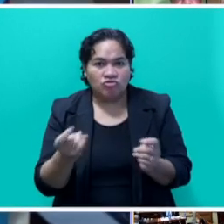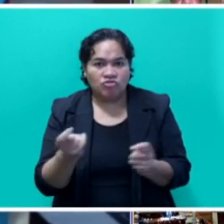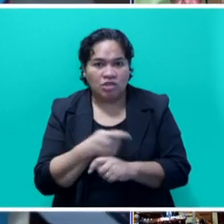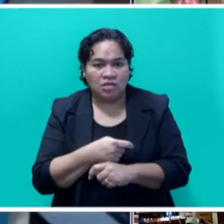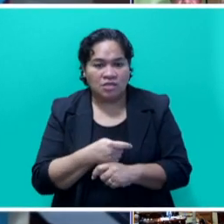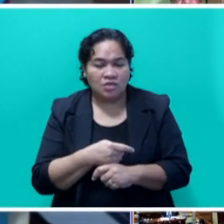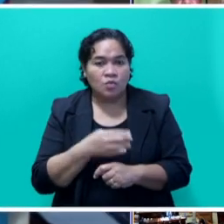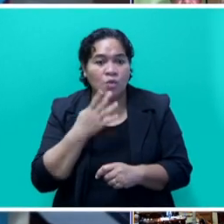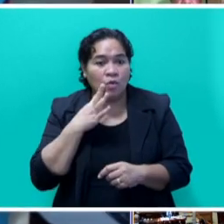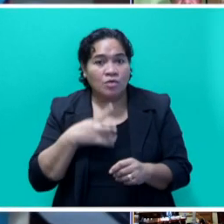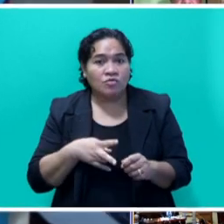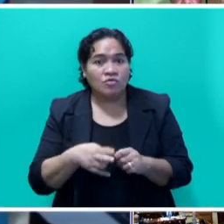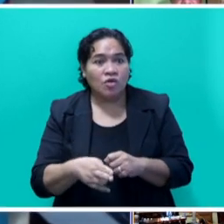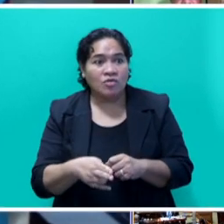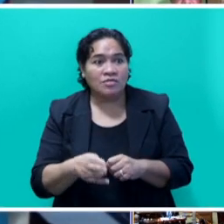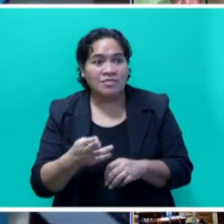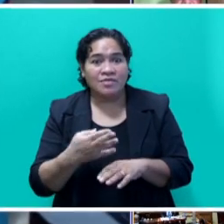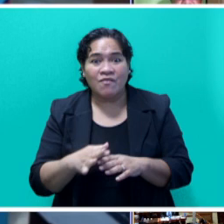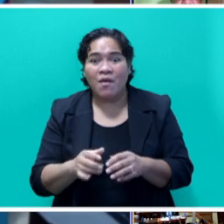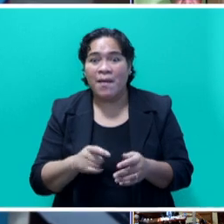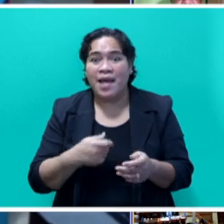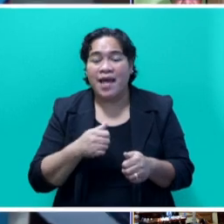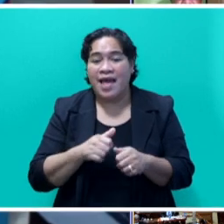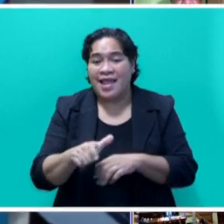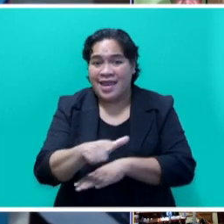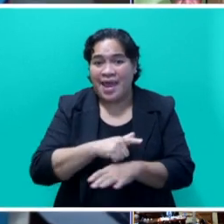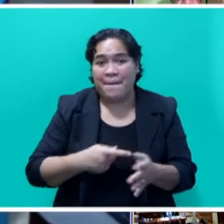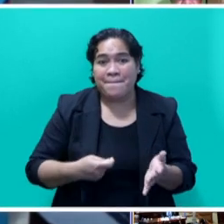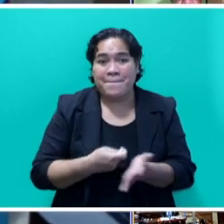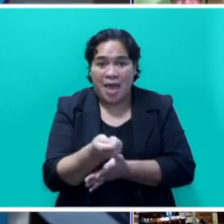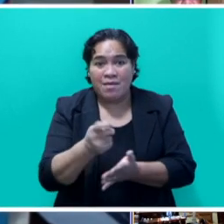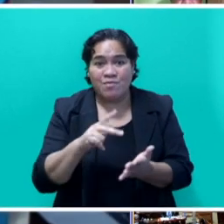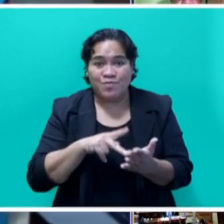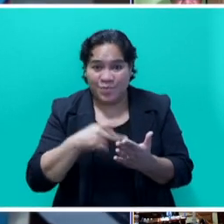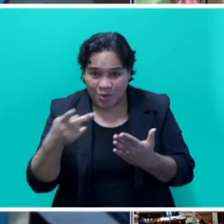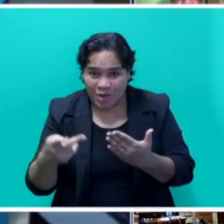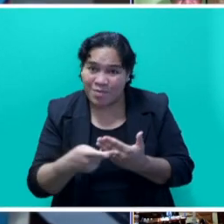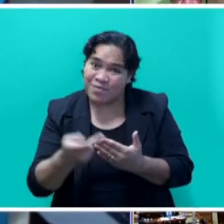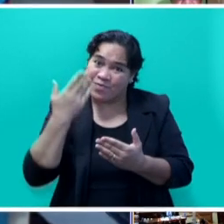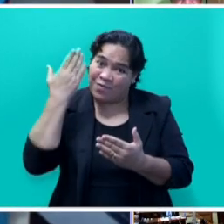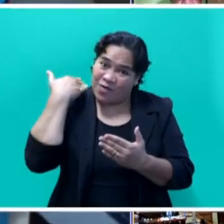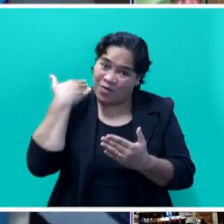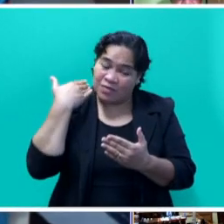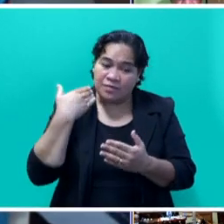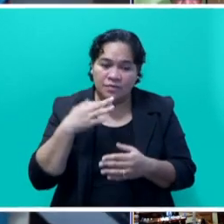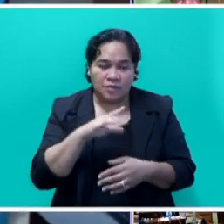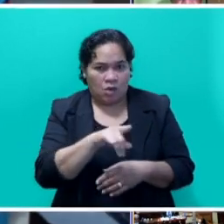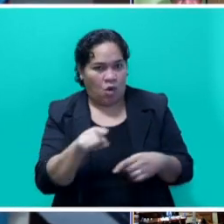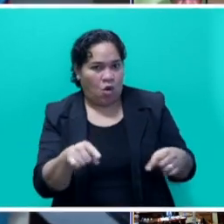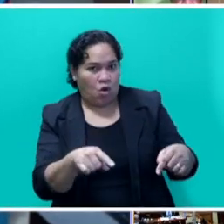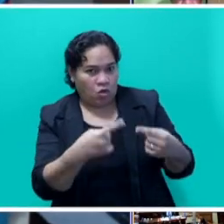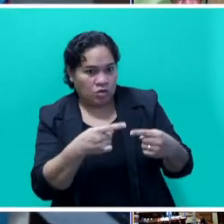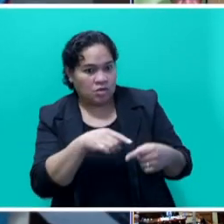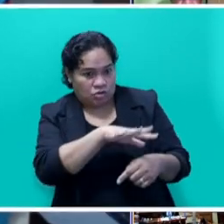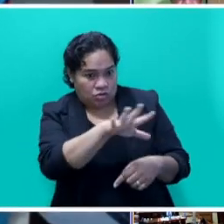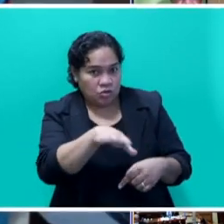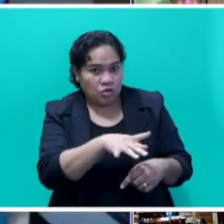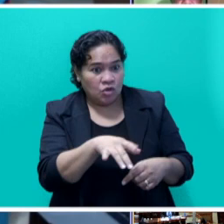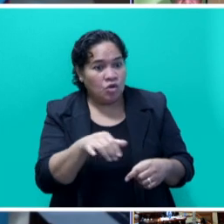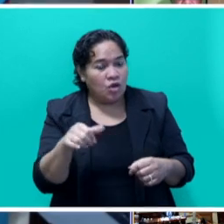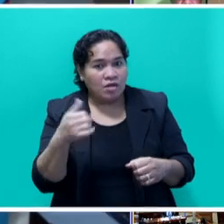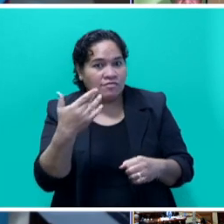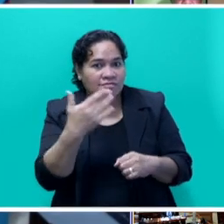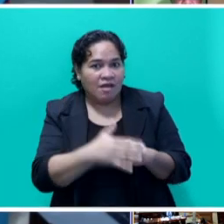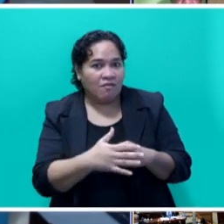launched the better utilization for land payment program, if the opposition bothered to